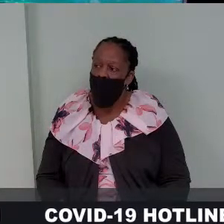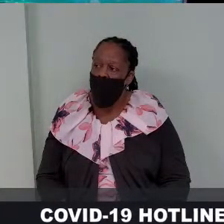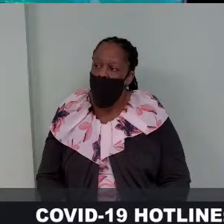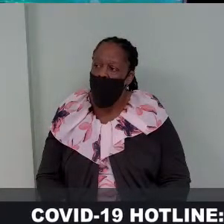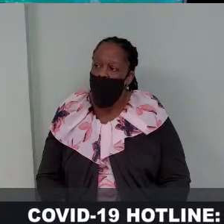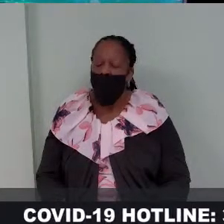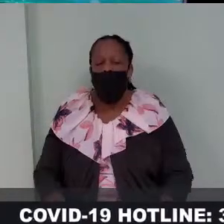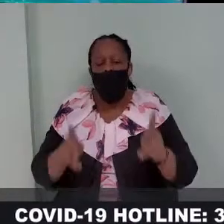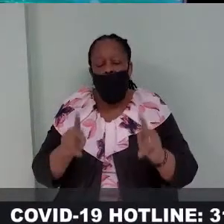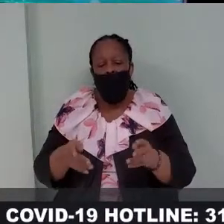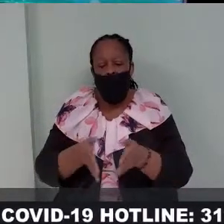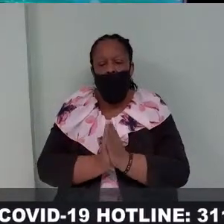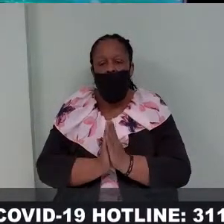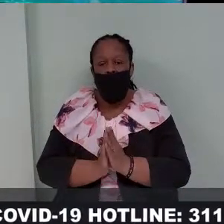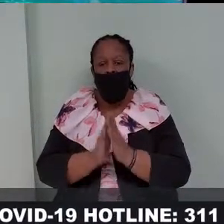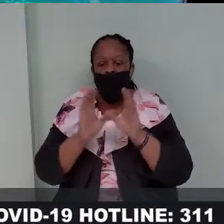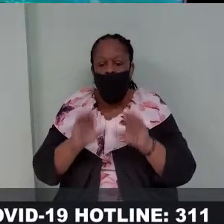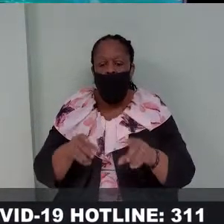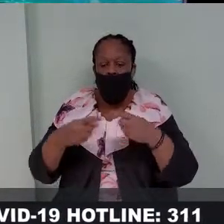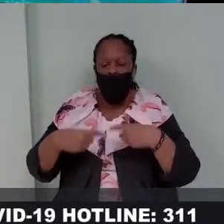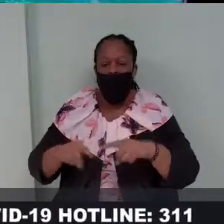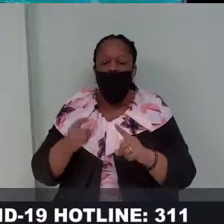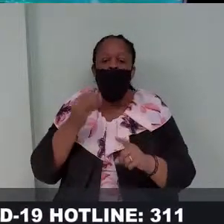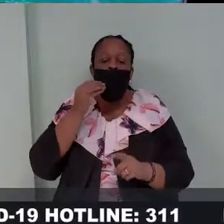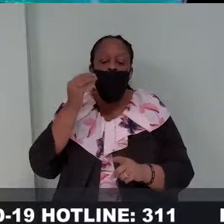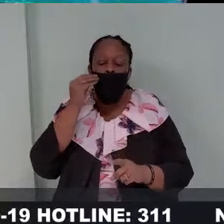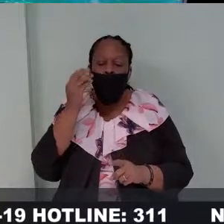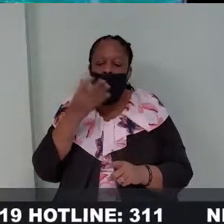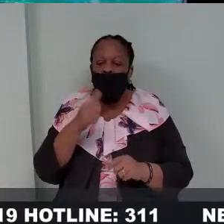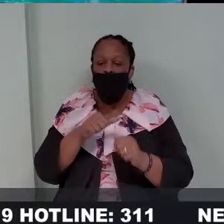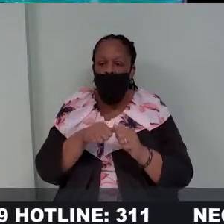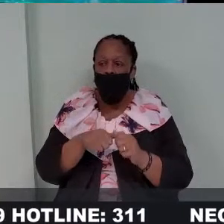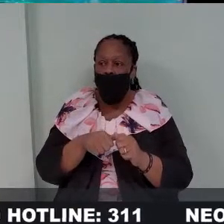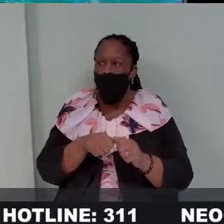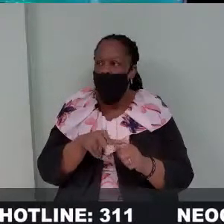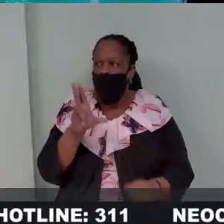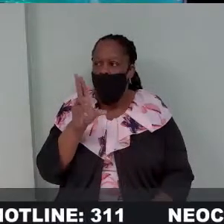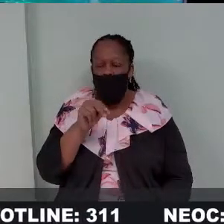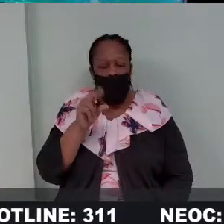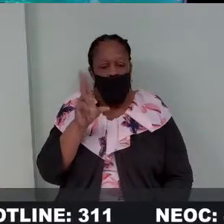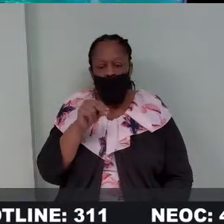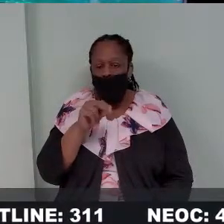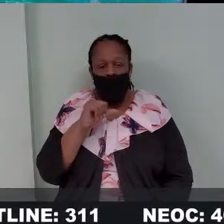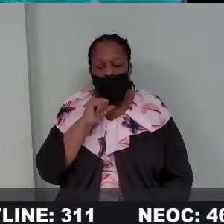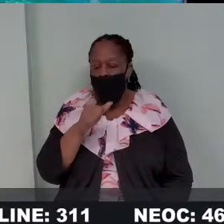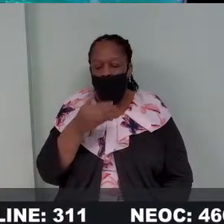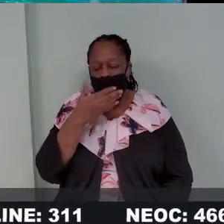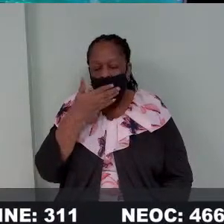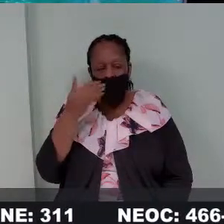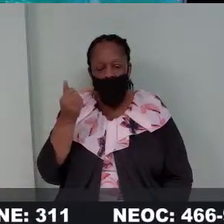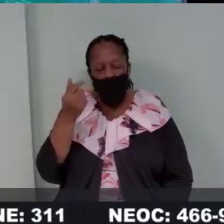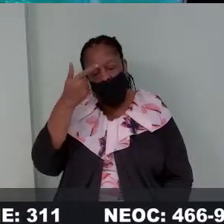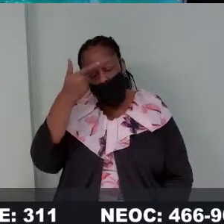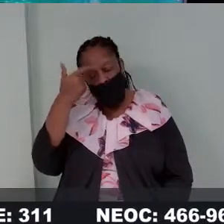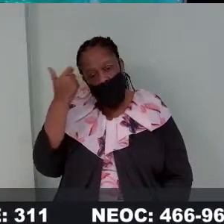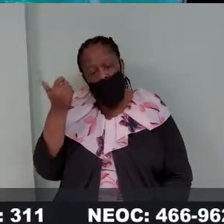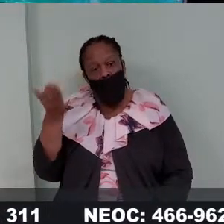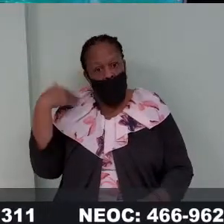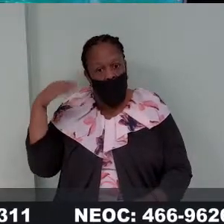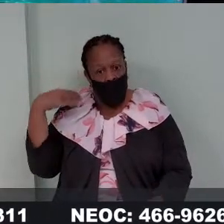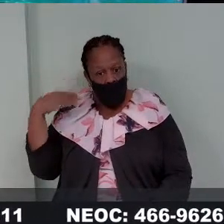And at the present moment, in discussion with our health teams, they have advised that that is not the best way for us to go right now.